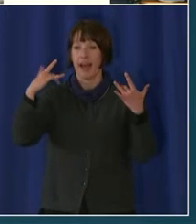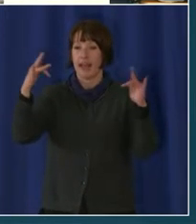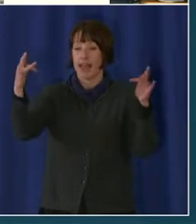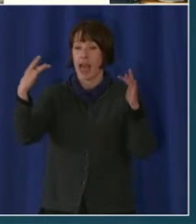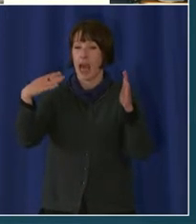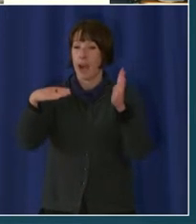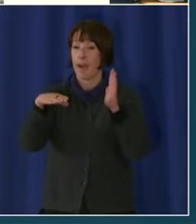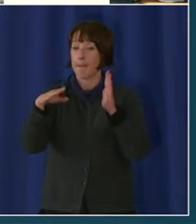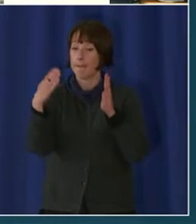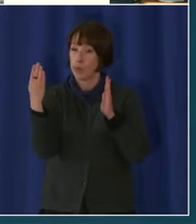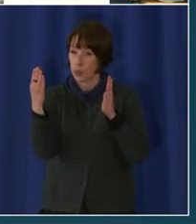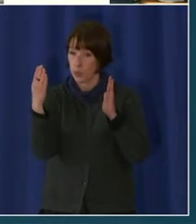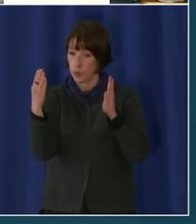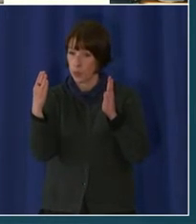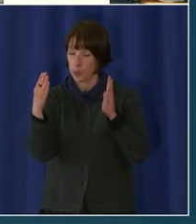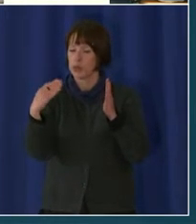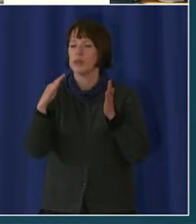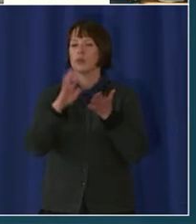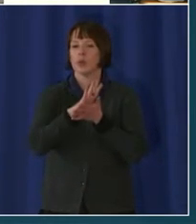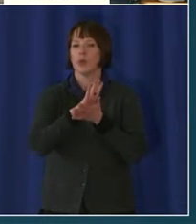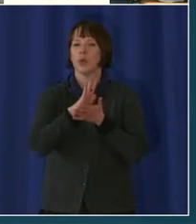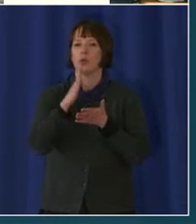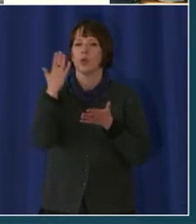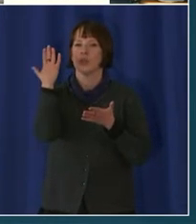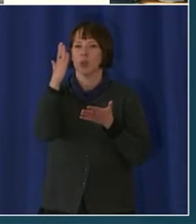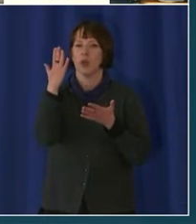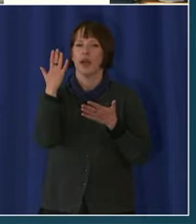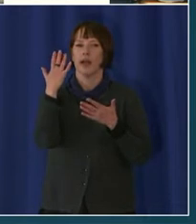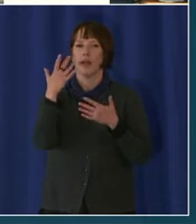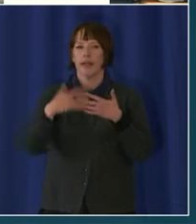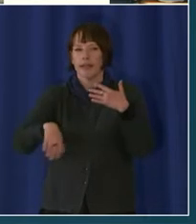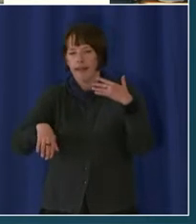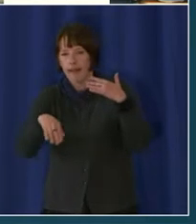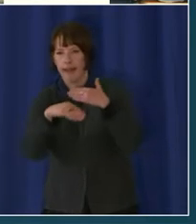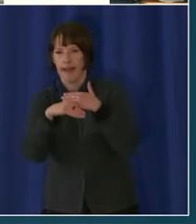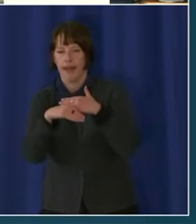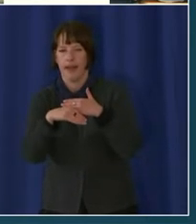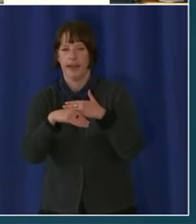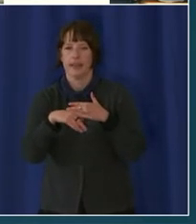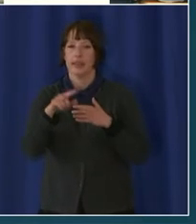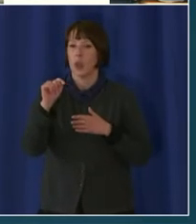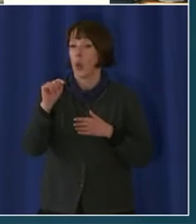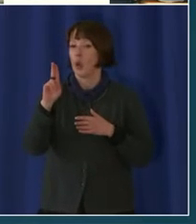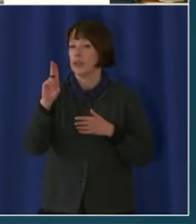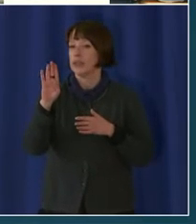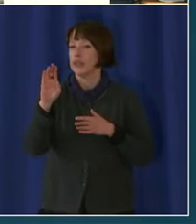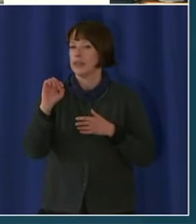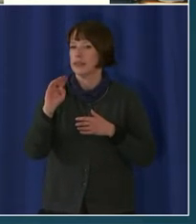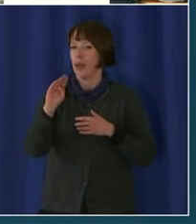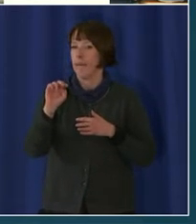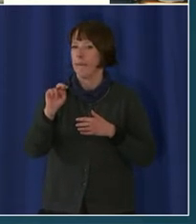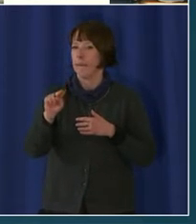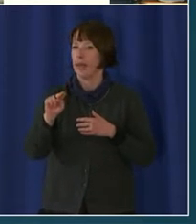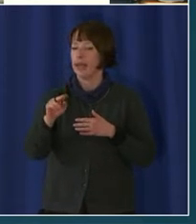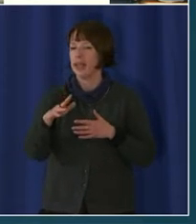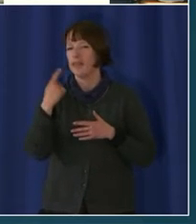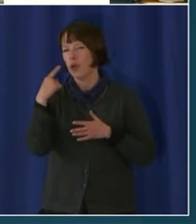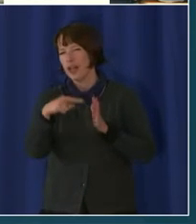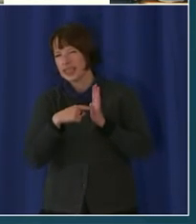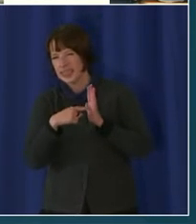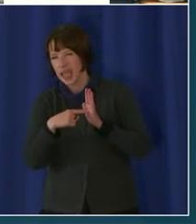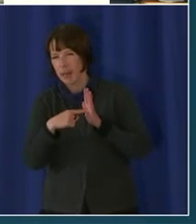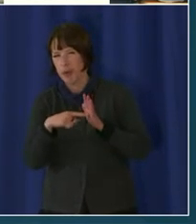light blue right under, those are the schools that are going to feed in. So Tubman, for example, students who go to Bruce